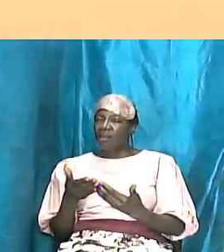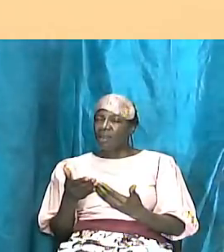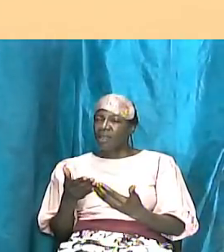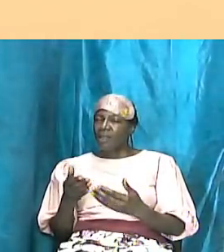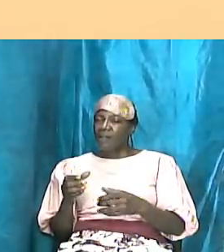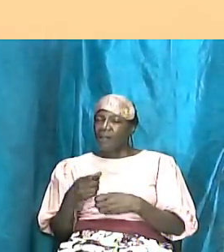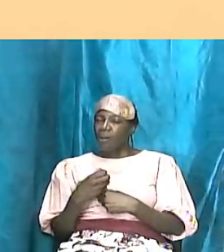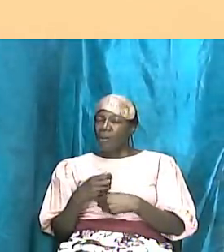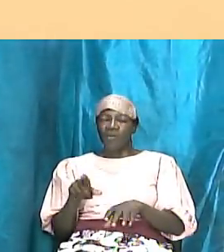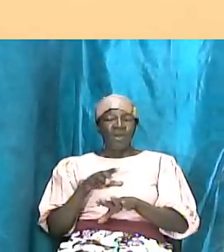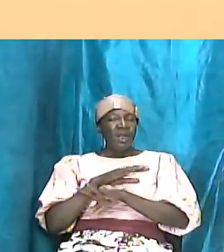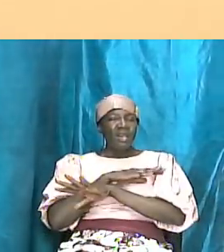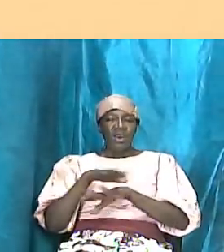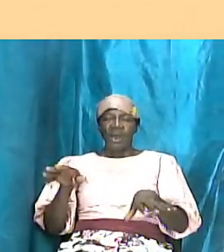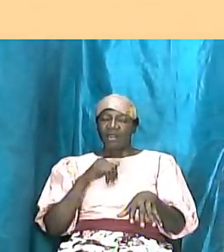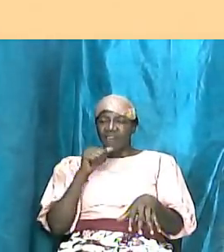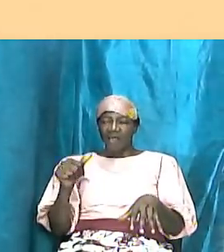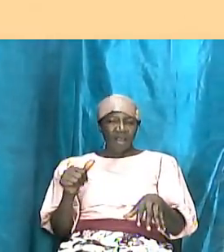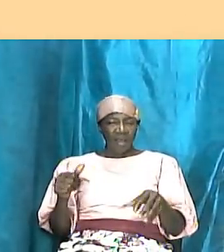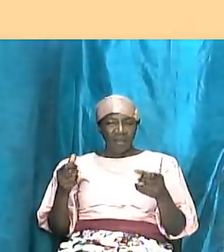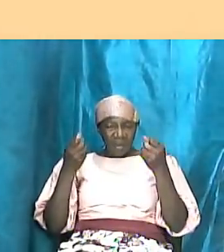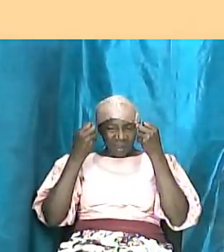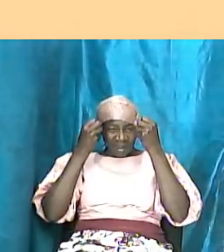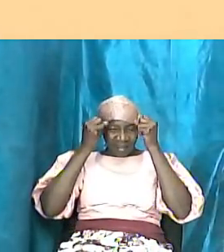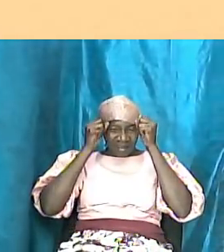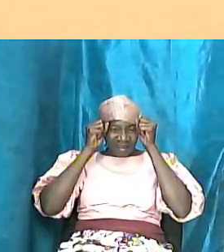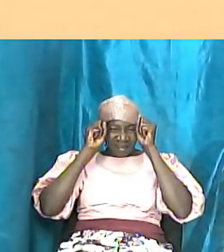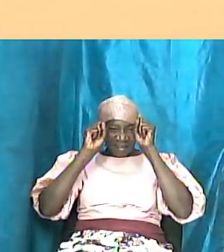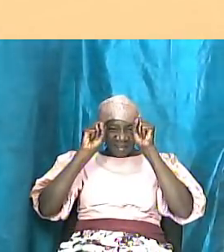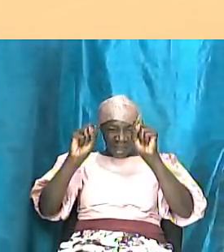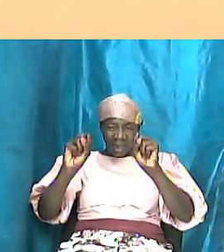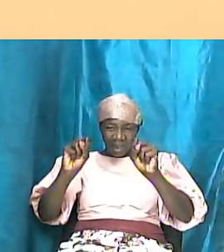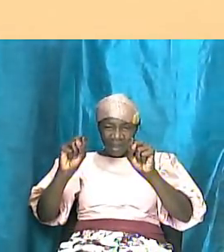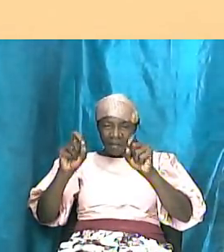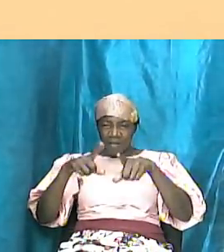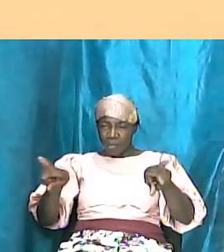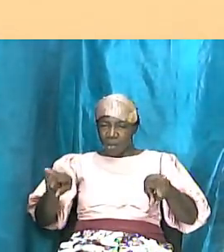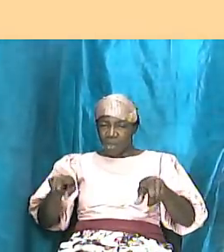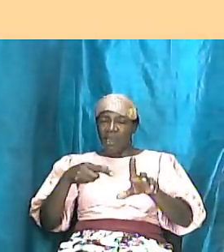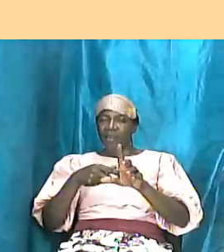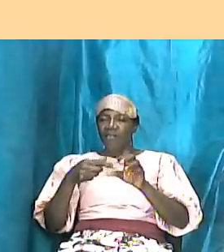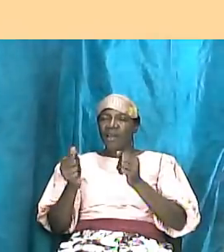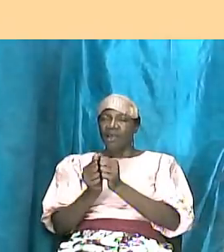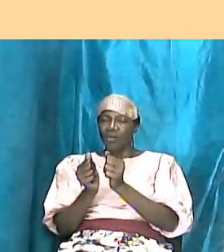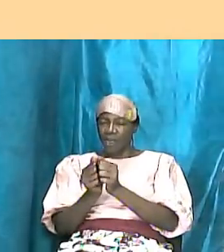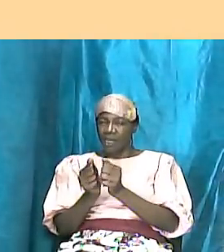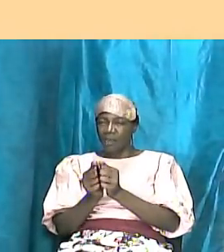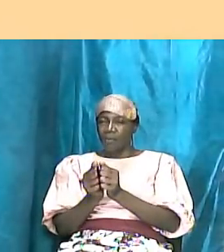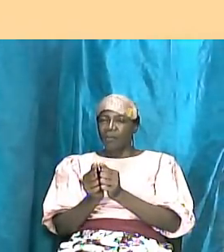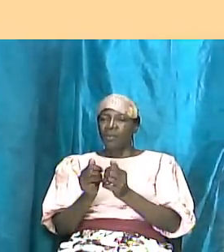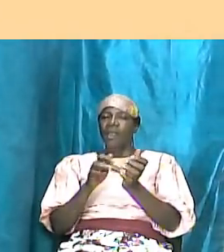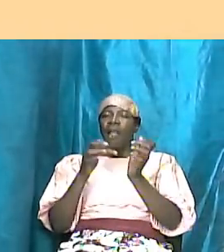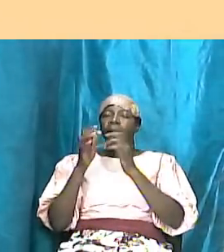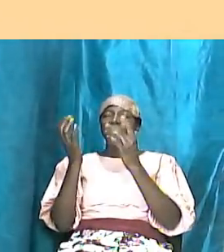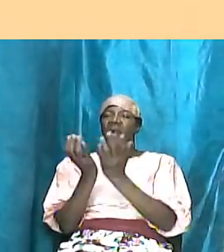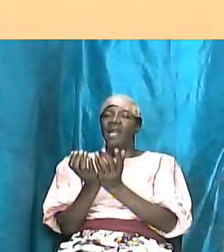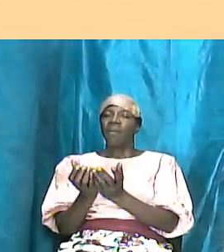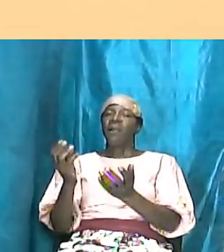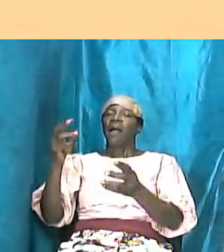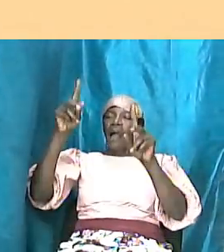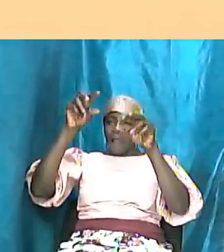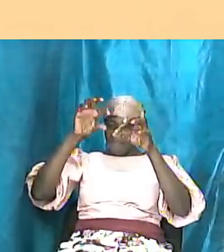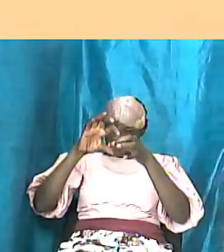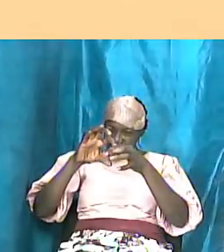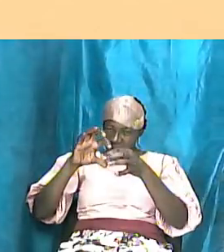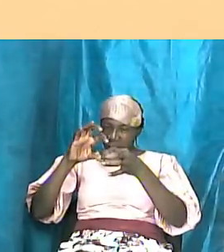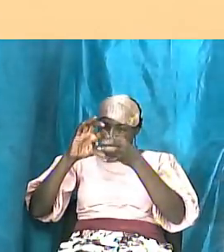with science and fit it in the Bible. We are going to start with Bible and fit science into it. And we are going to go into